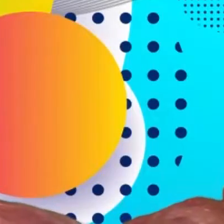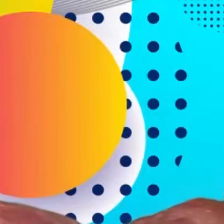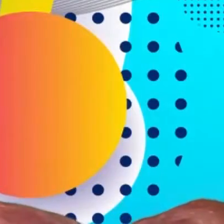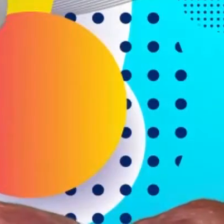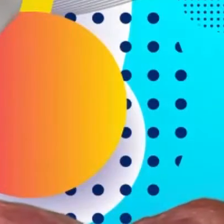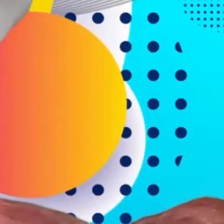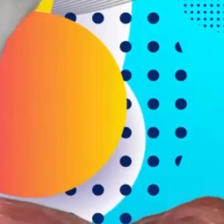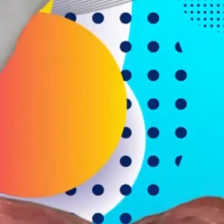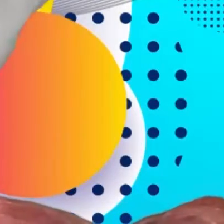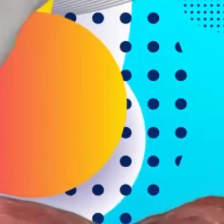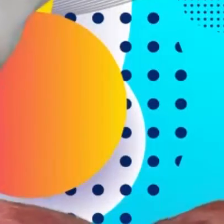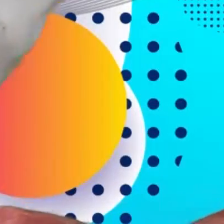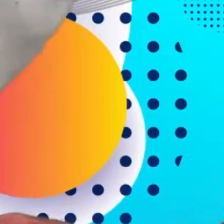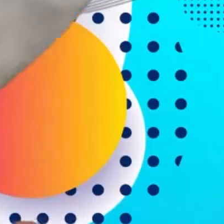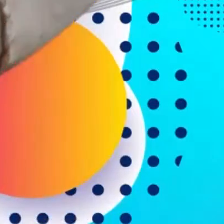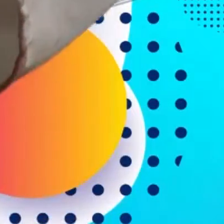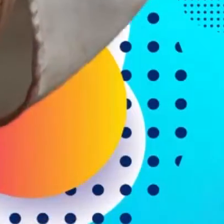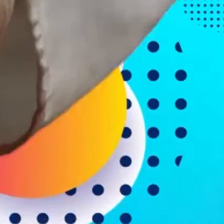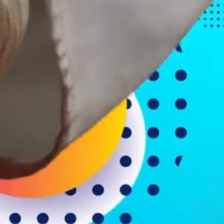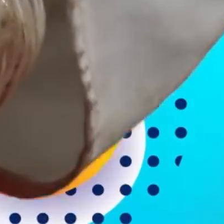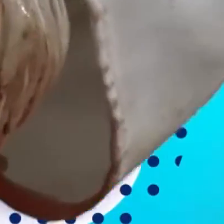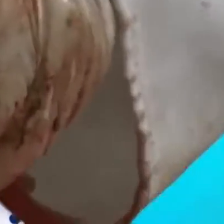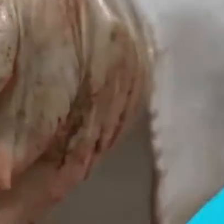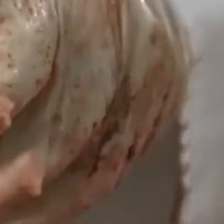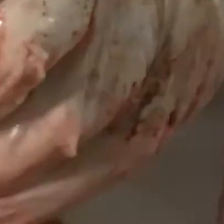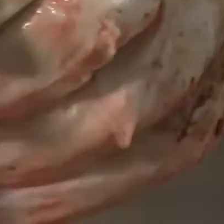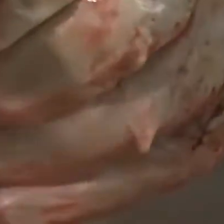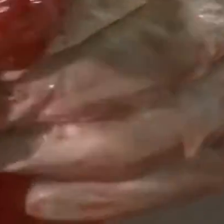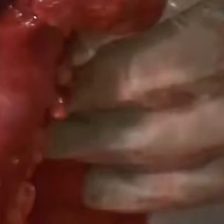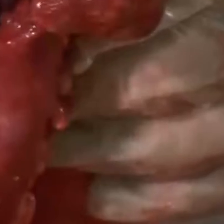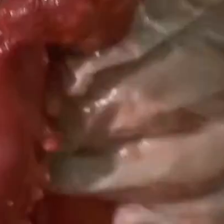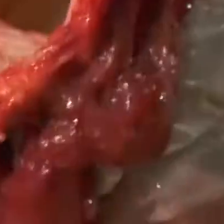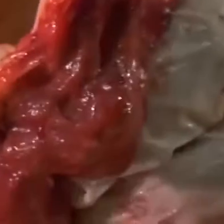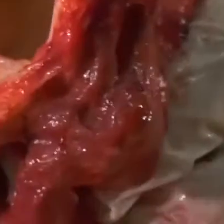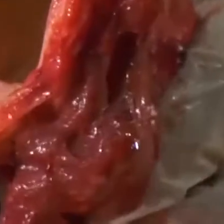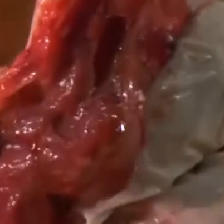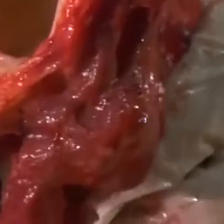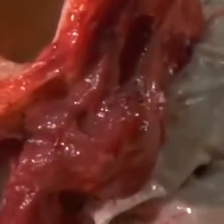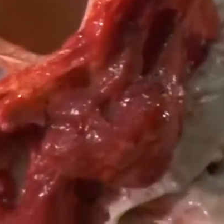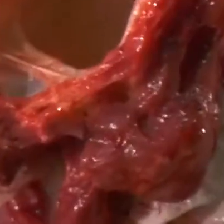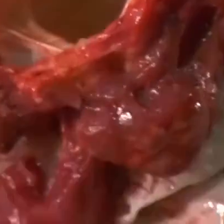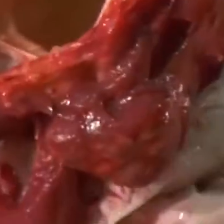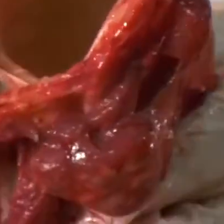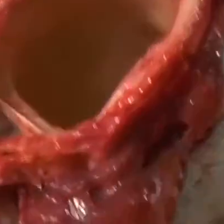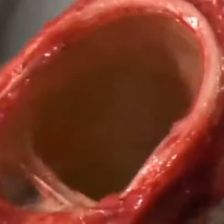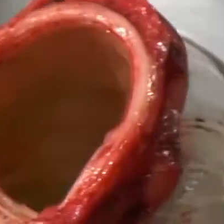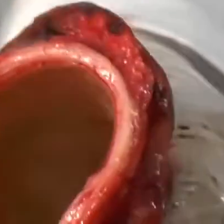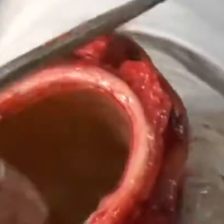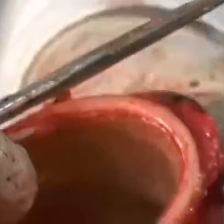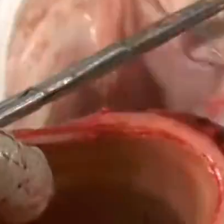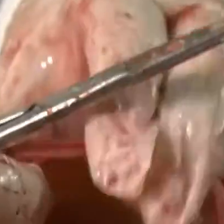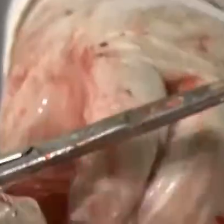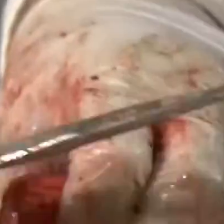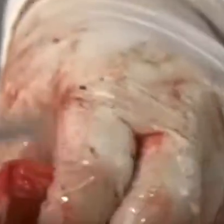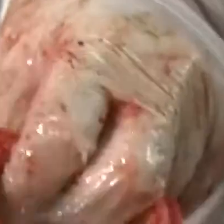look here, I don't know if you can see it, I can push into, the space of the trachea. You